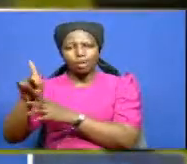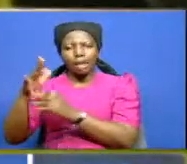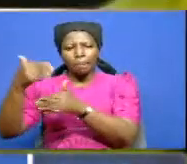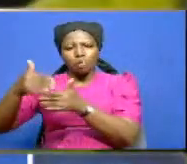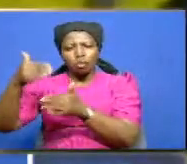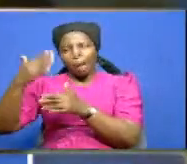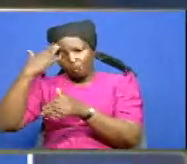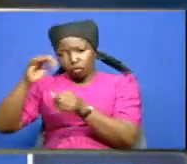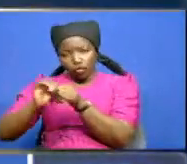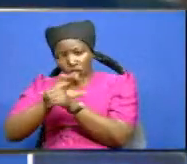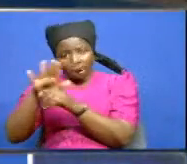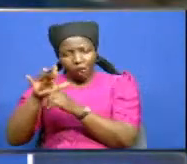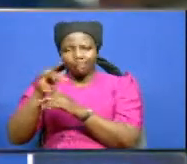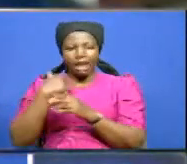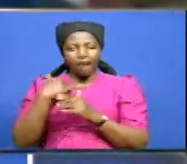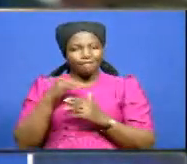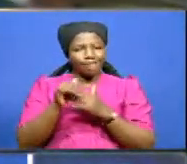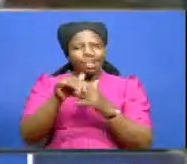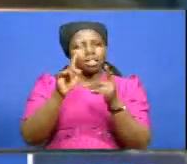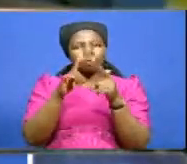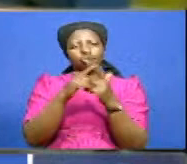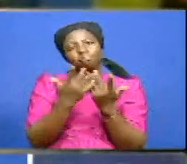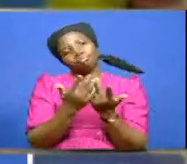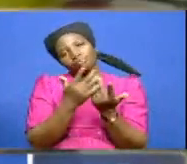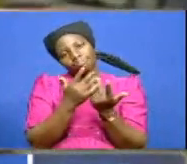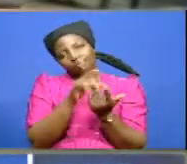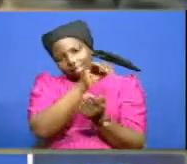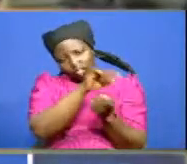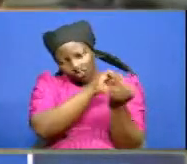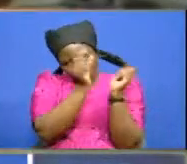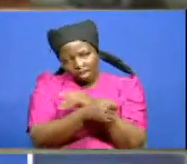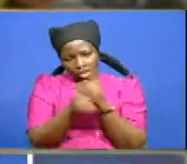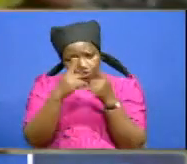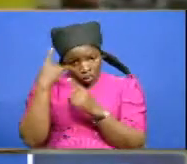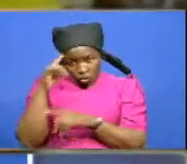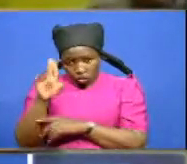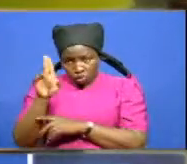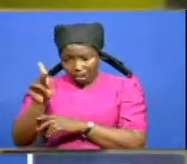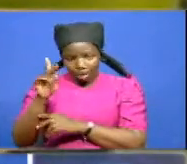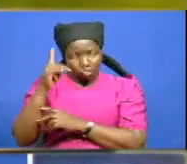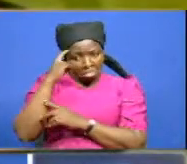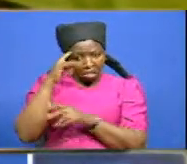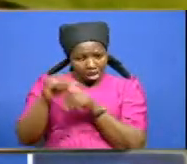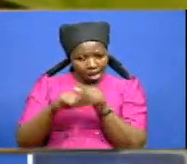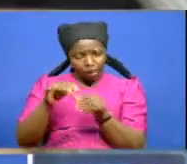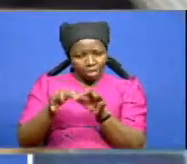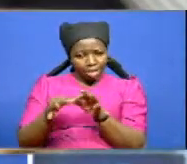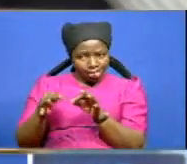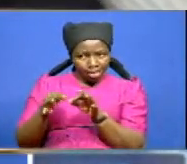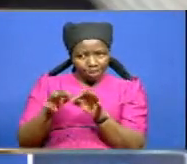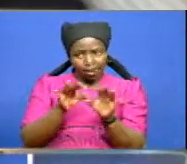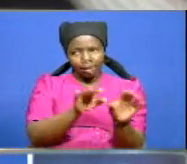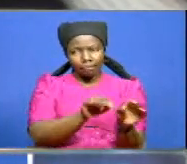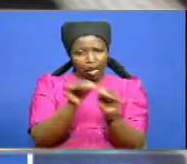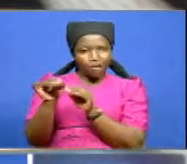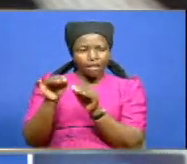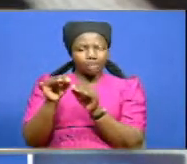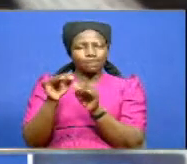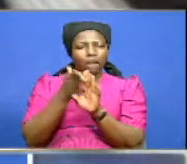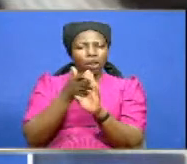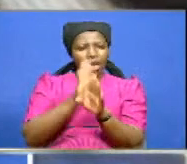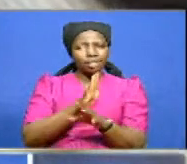COVID-19 crisis has led to renewed calls for the UK to reconsider extending the transition period to allow more time